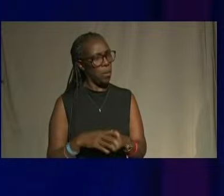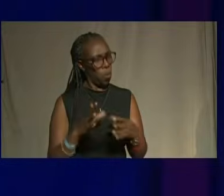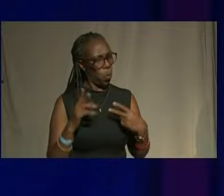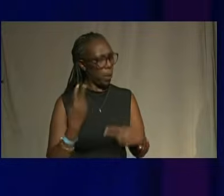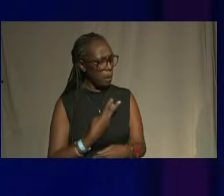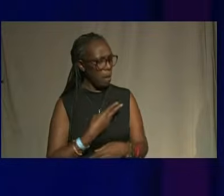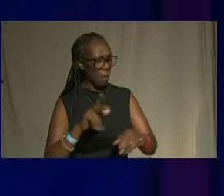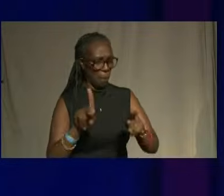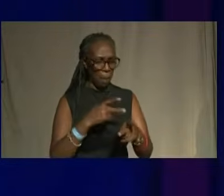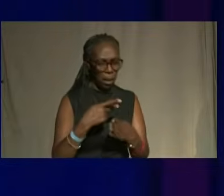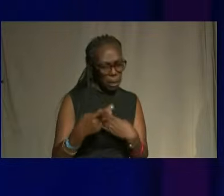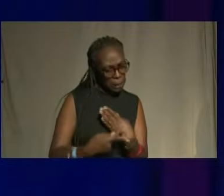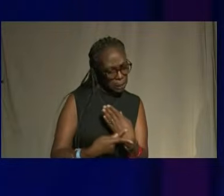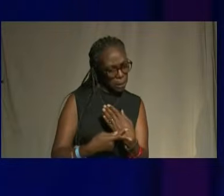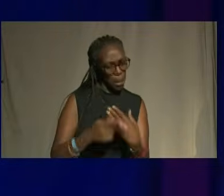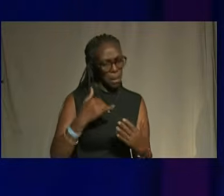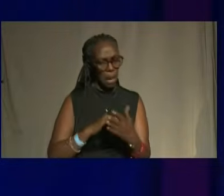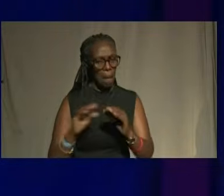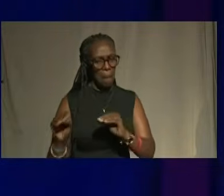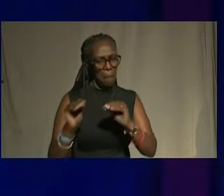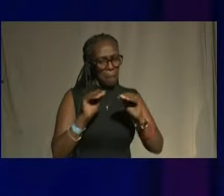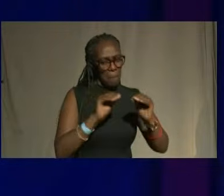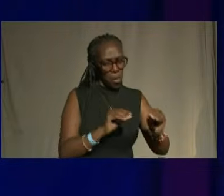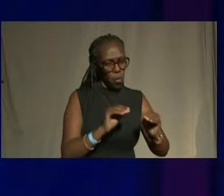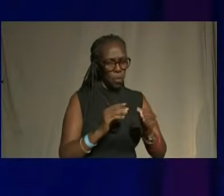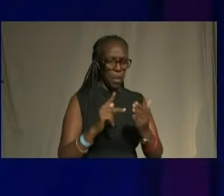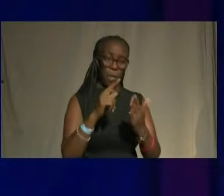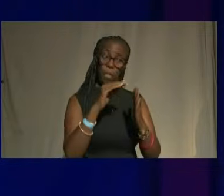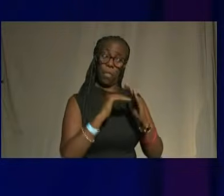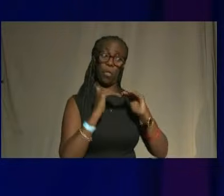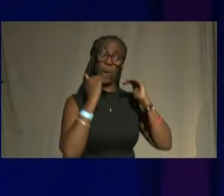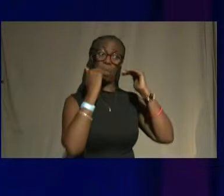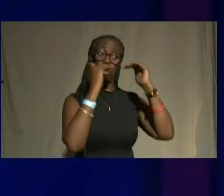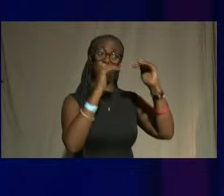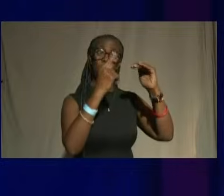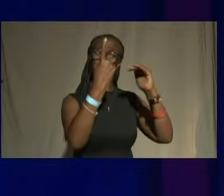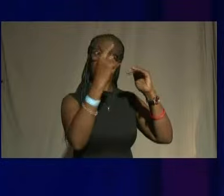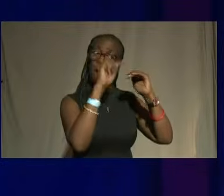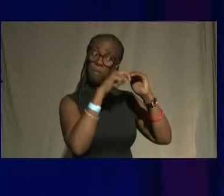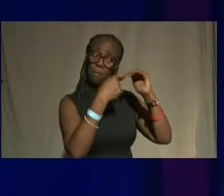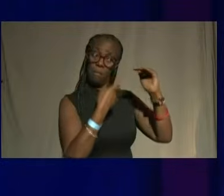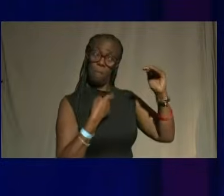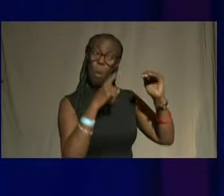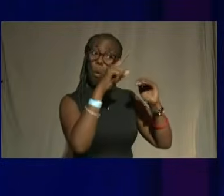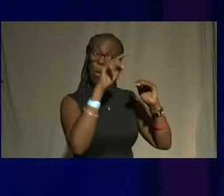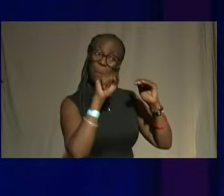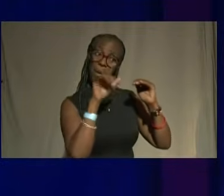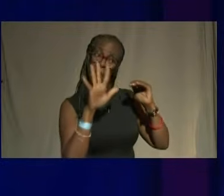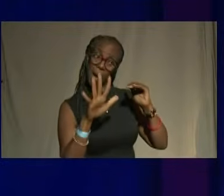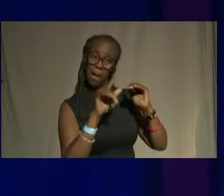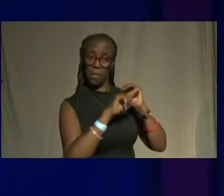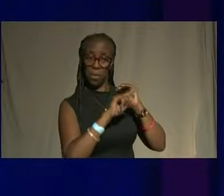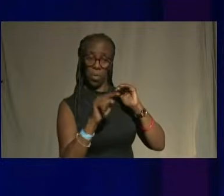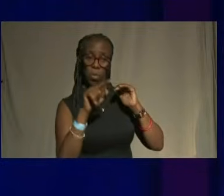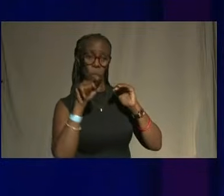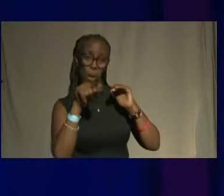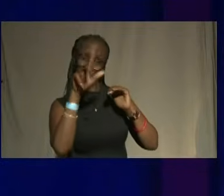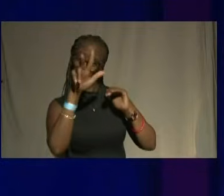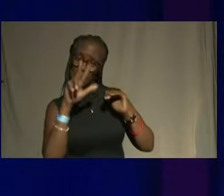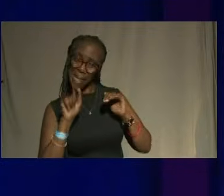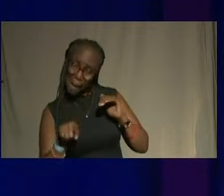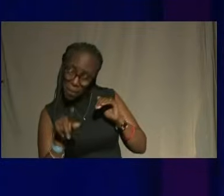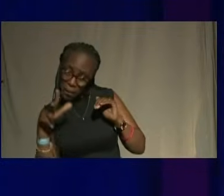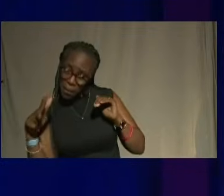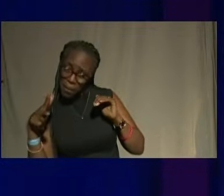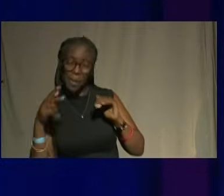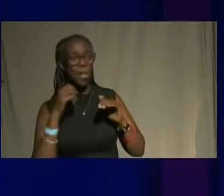We are the party that moved the threshold from 1.5 to 1.7 to 1.8. Next